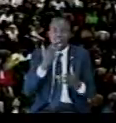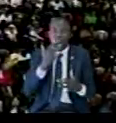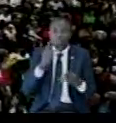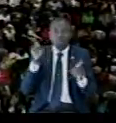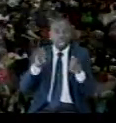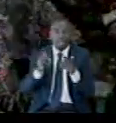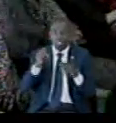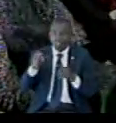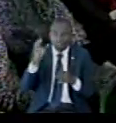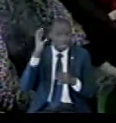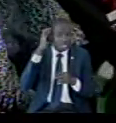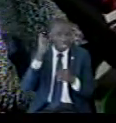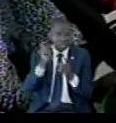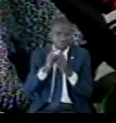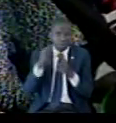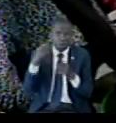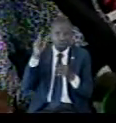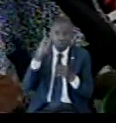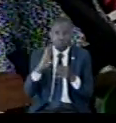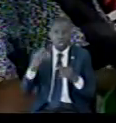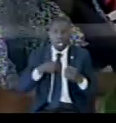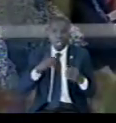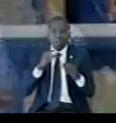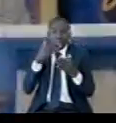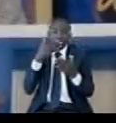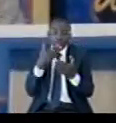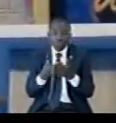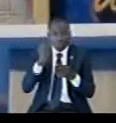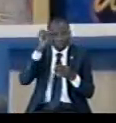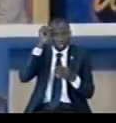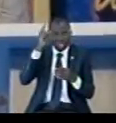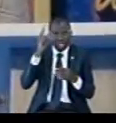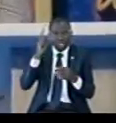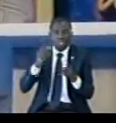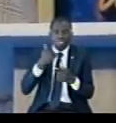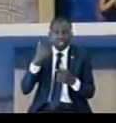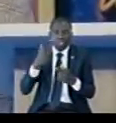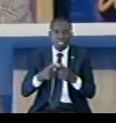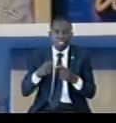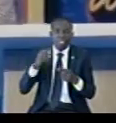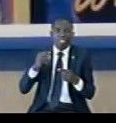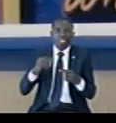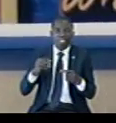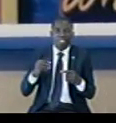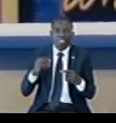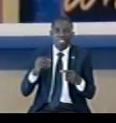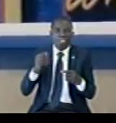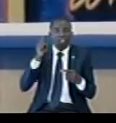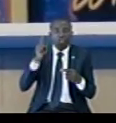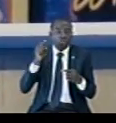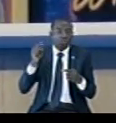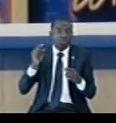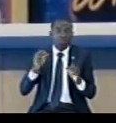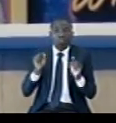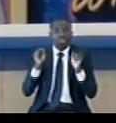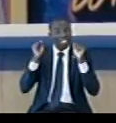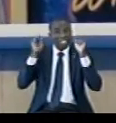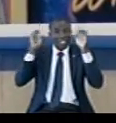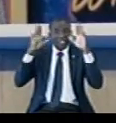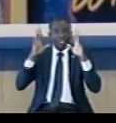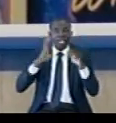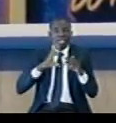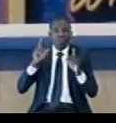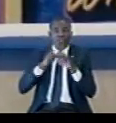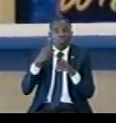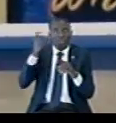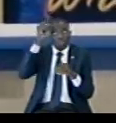word of God and you have good understanding, and then you yield and submit to the understanding of the